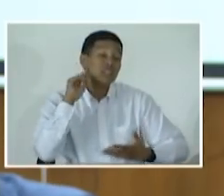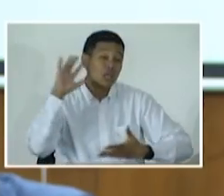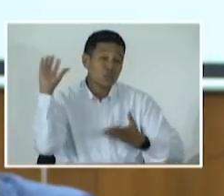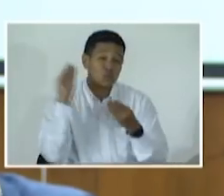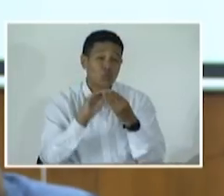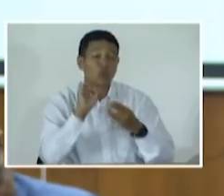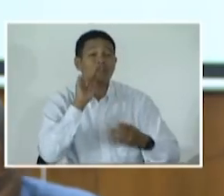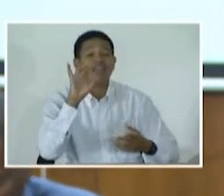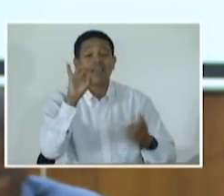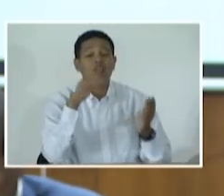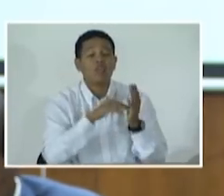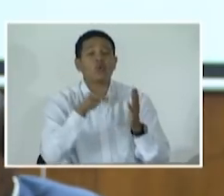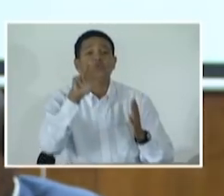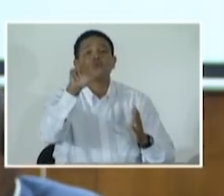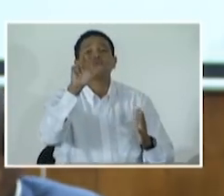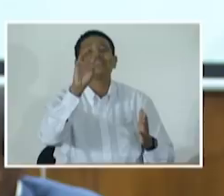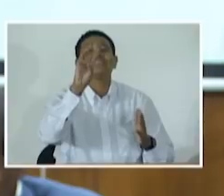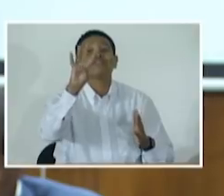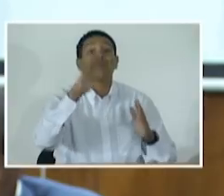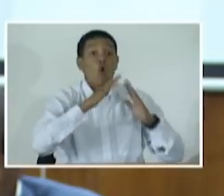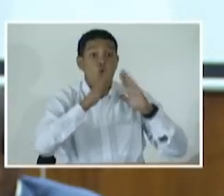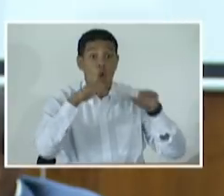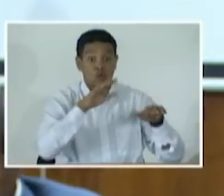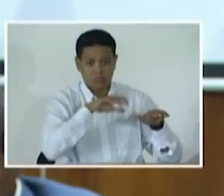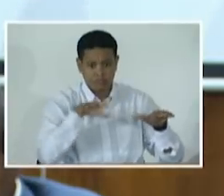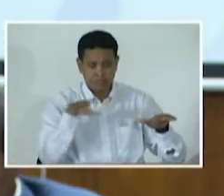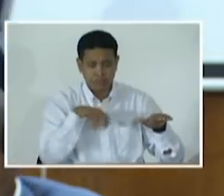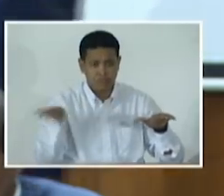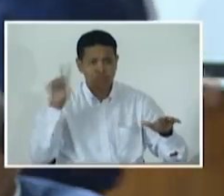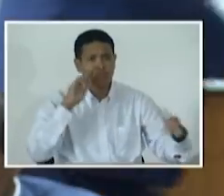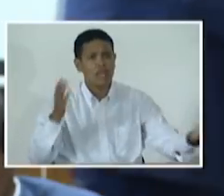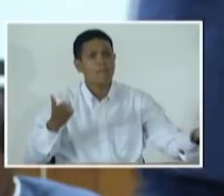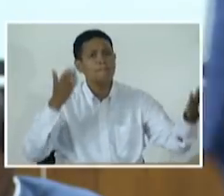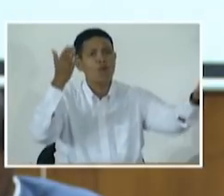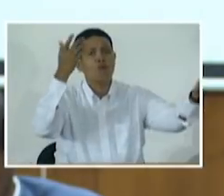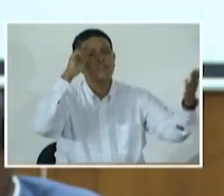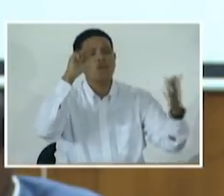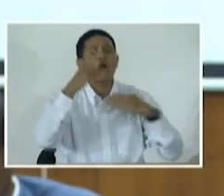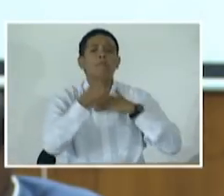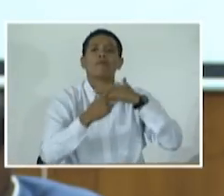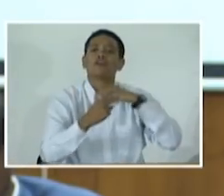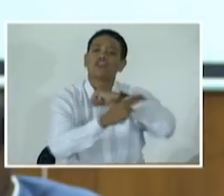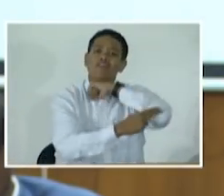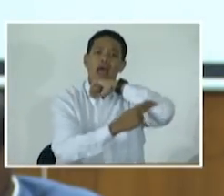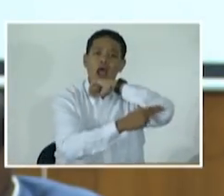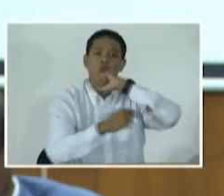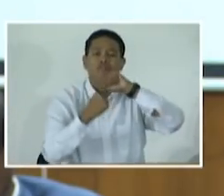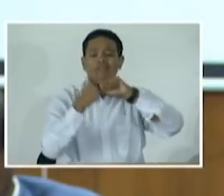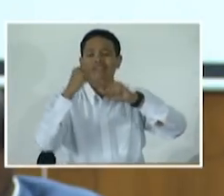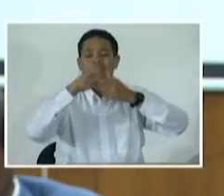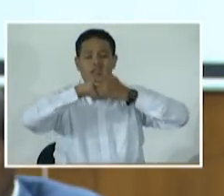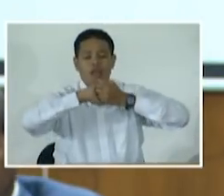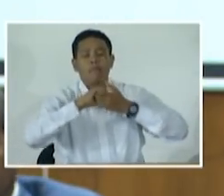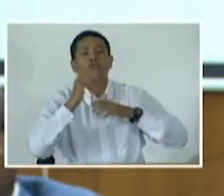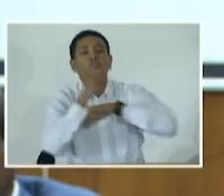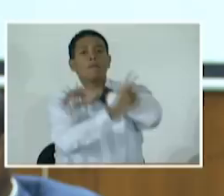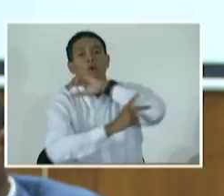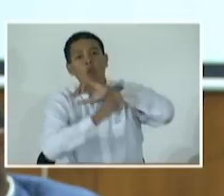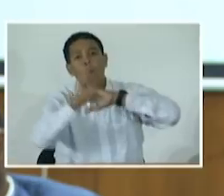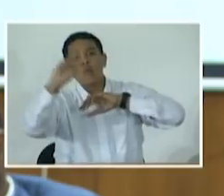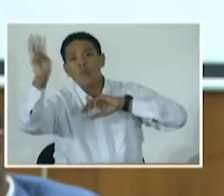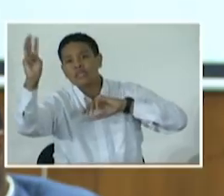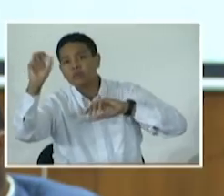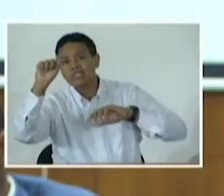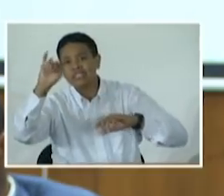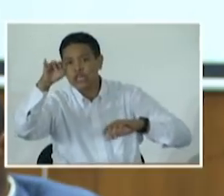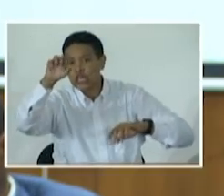of 8,364 housing solutions are being proposed for the parishes of Hanover, St. Thomas, Portland, Westmoreland,